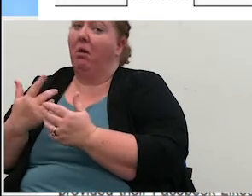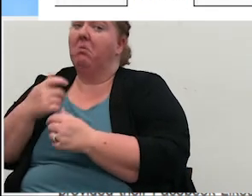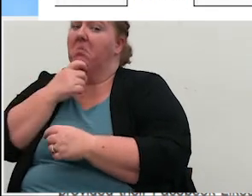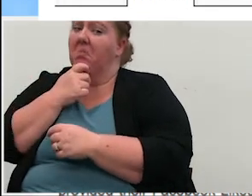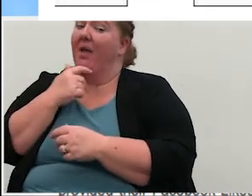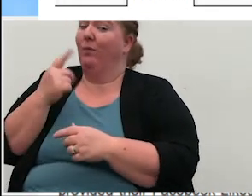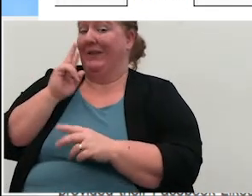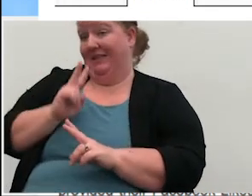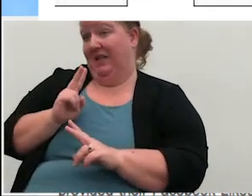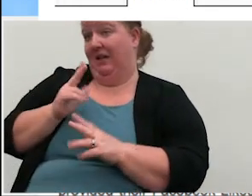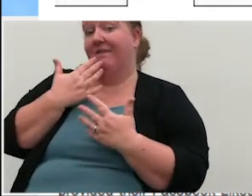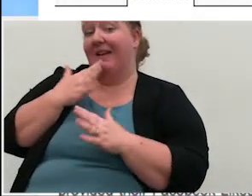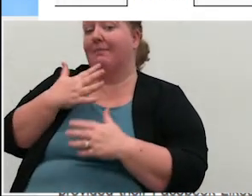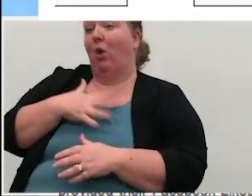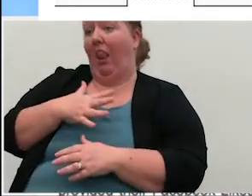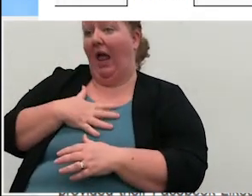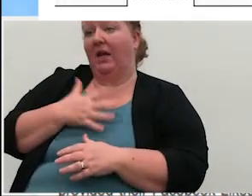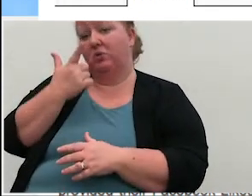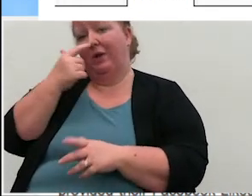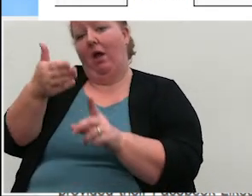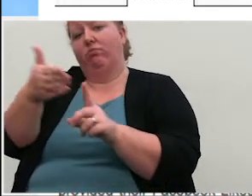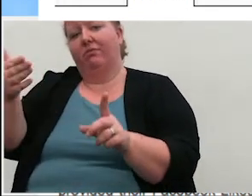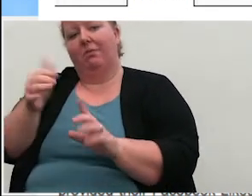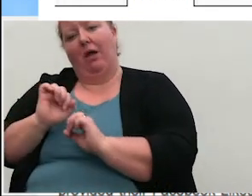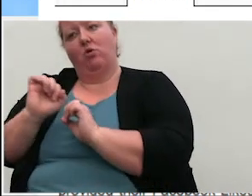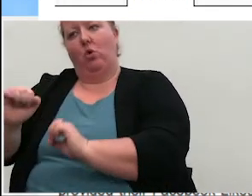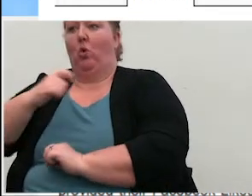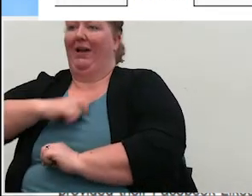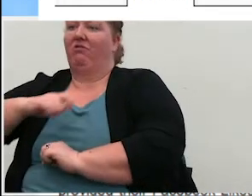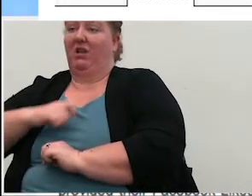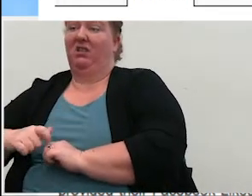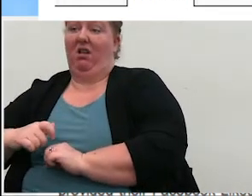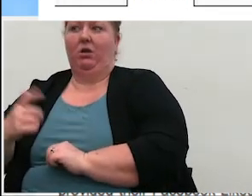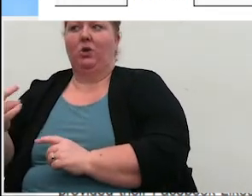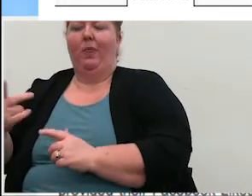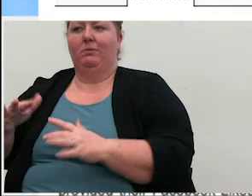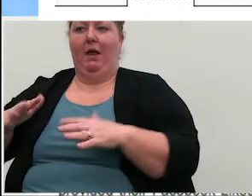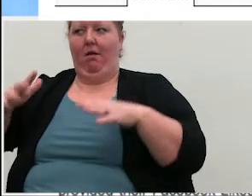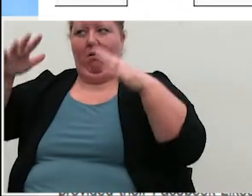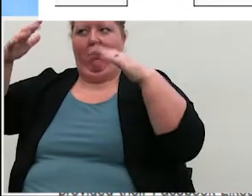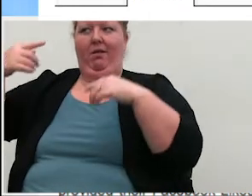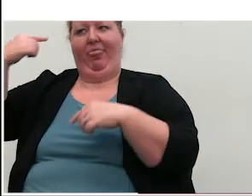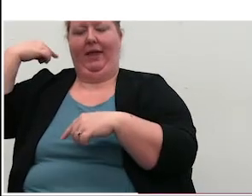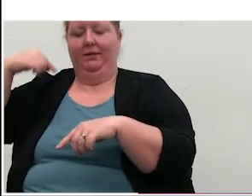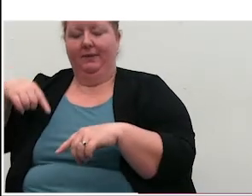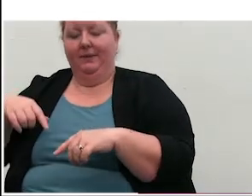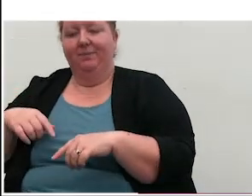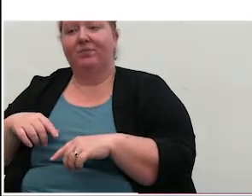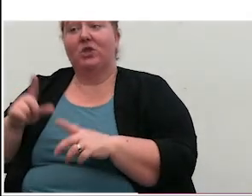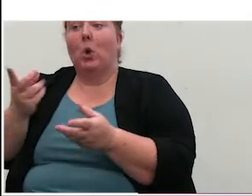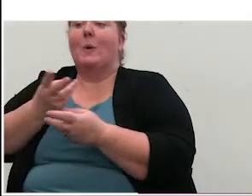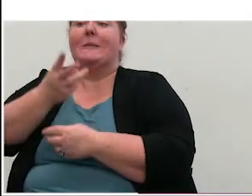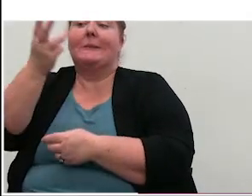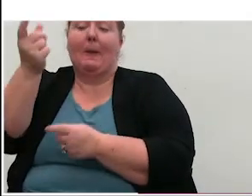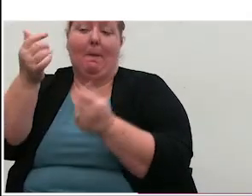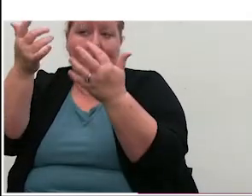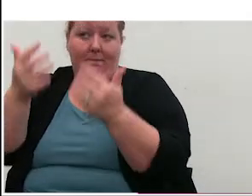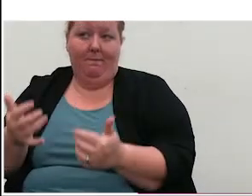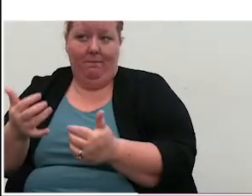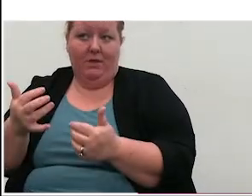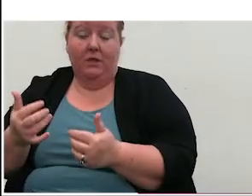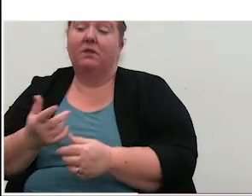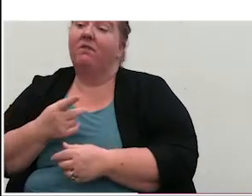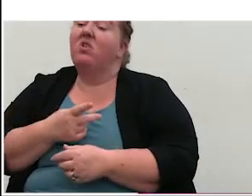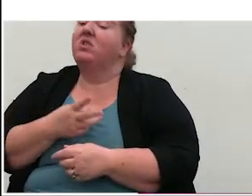we can tell a lot about your character. And this caused a bit of a stir at the time. So this is some of their results, and for